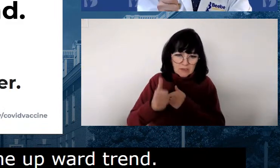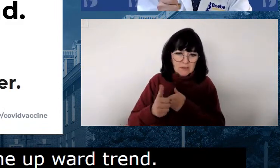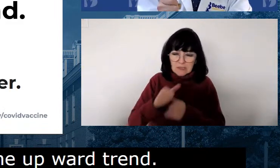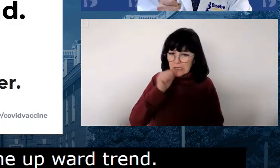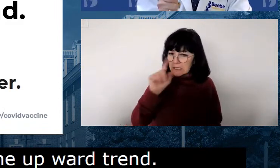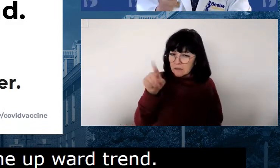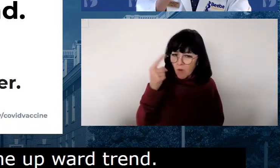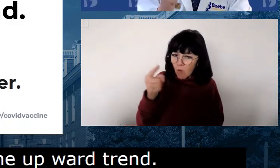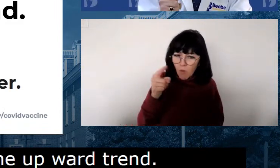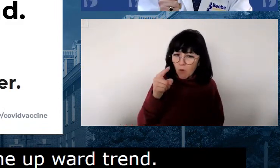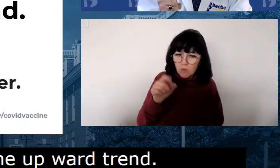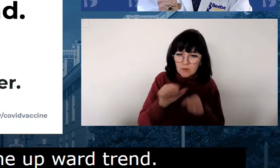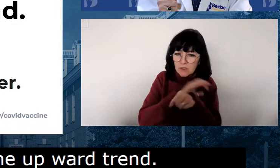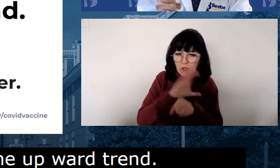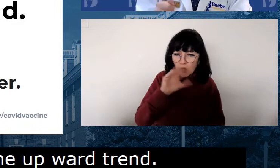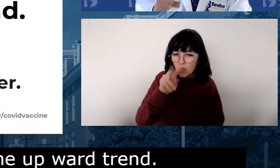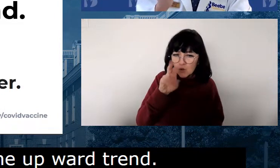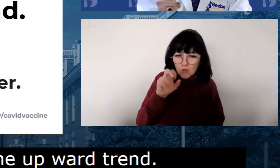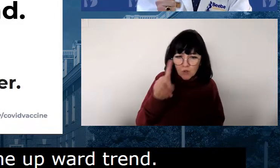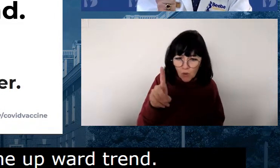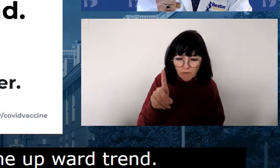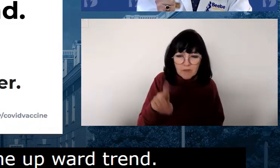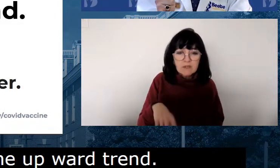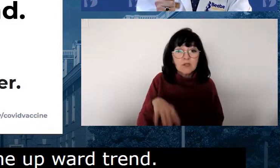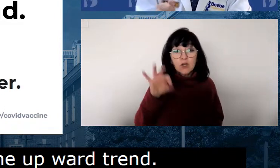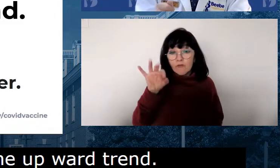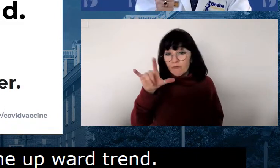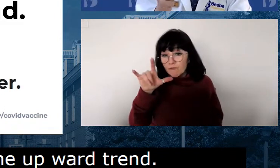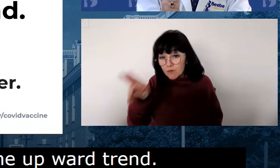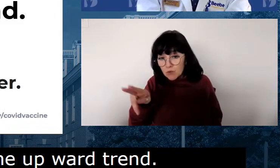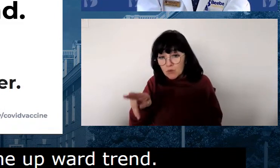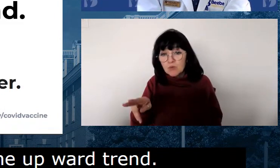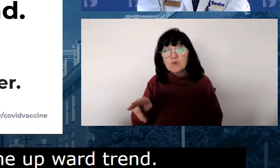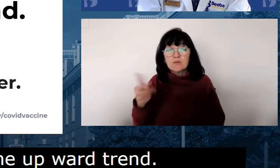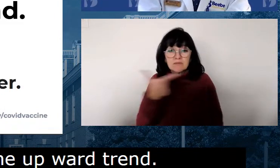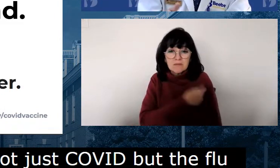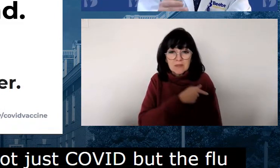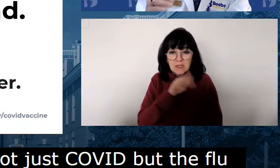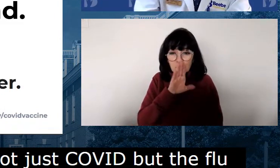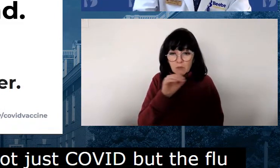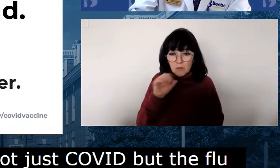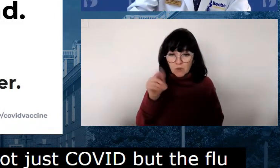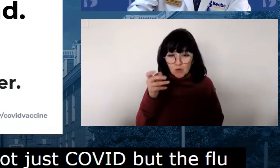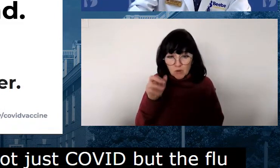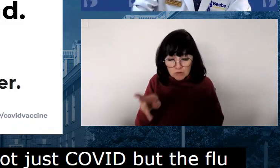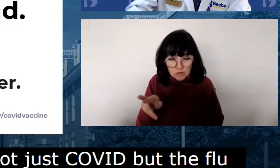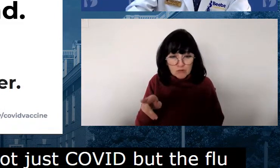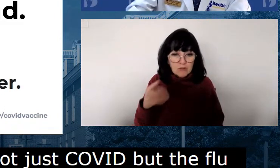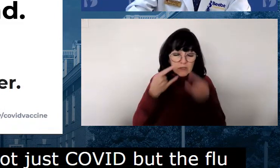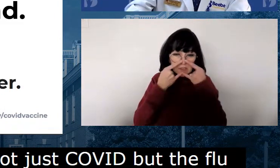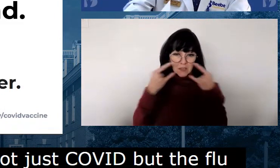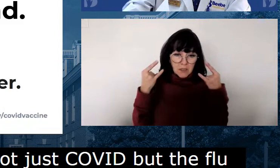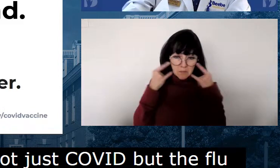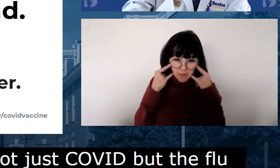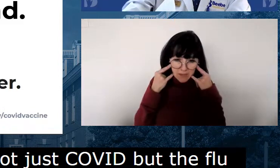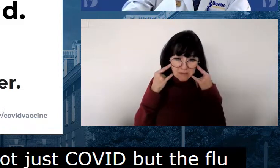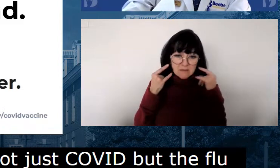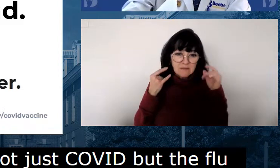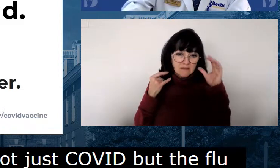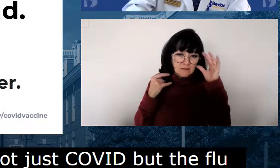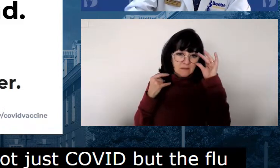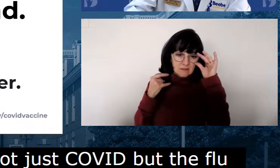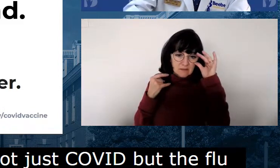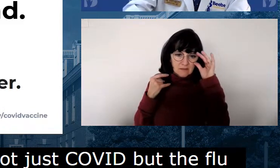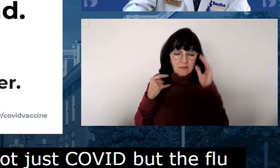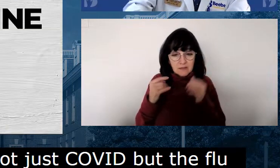flu vaccine. Get your booster, wear your mask. And then the last thing I'll say as I go, I believe, to my next slide, if I have a